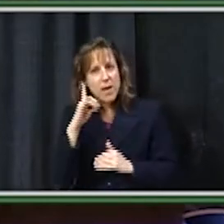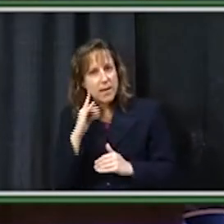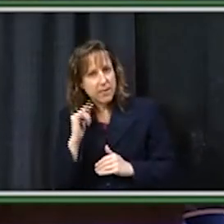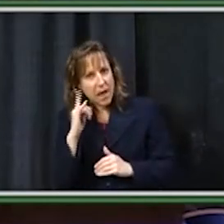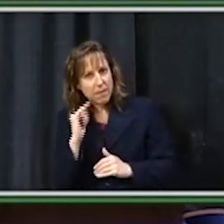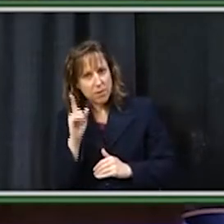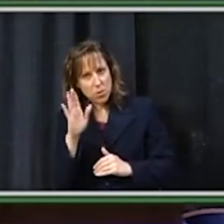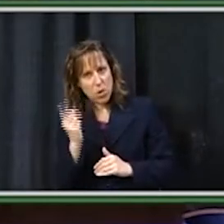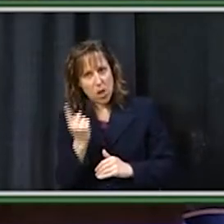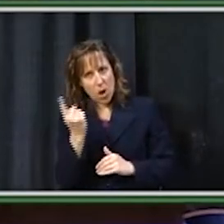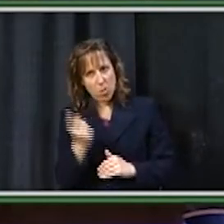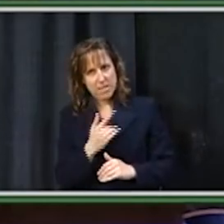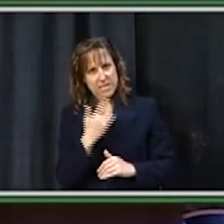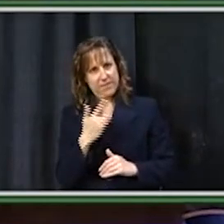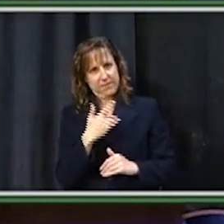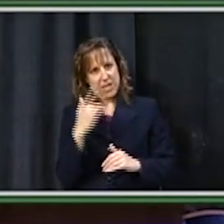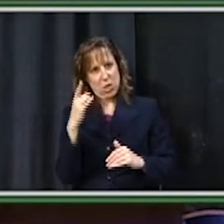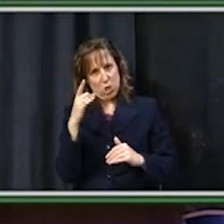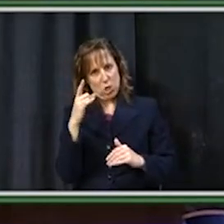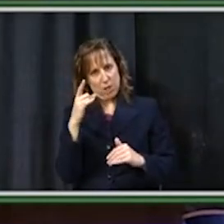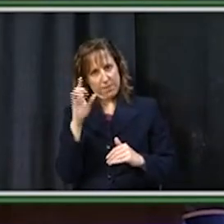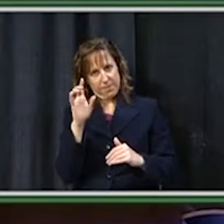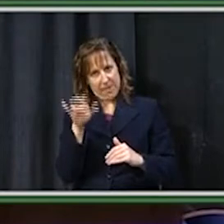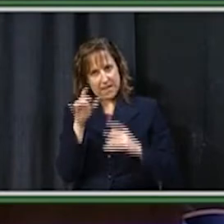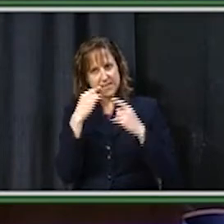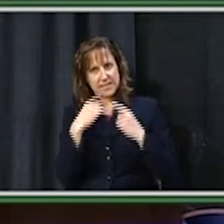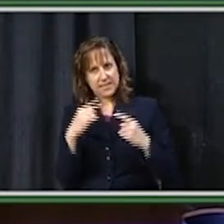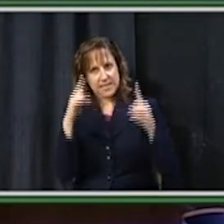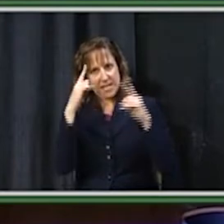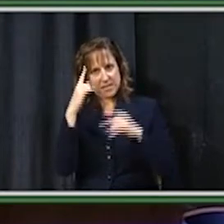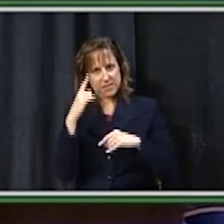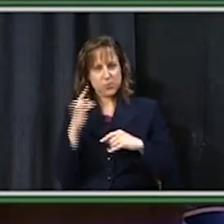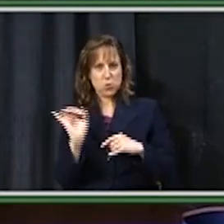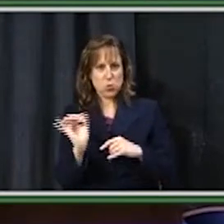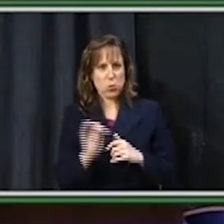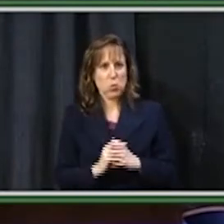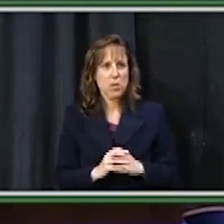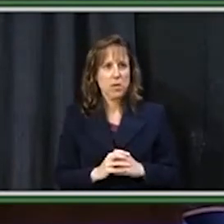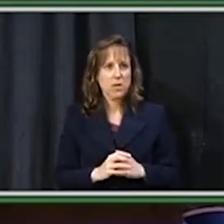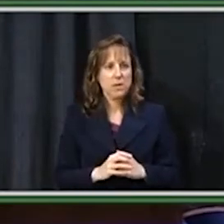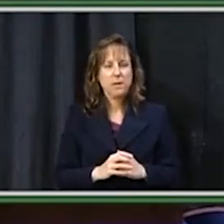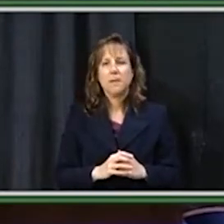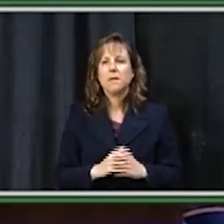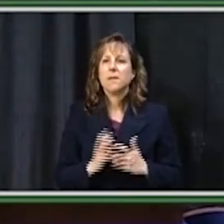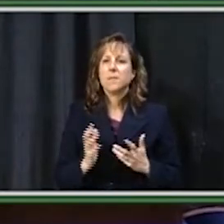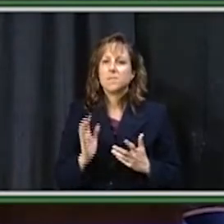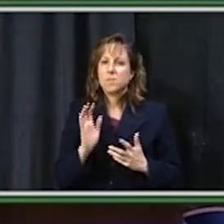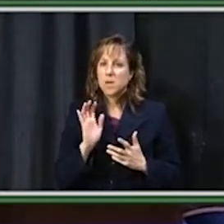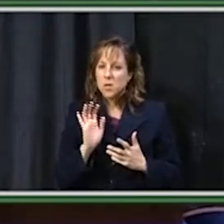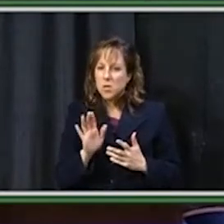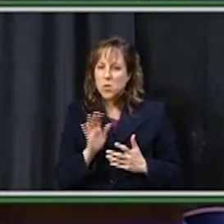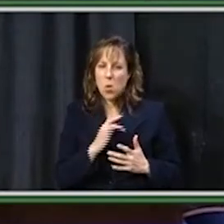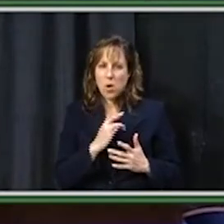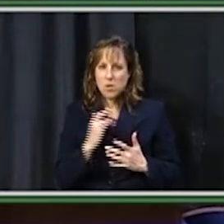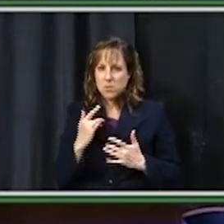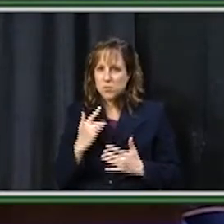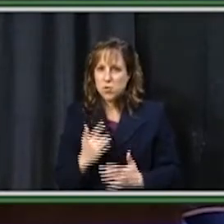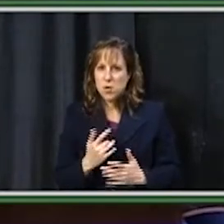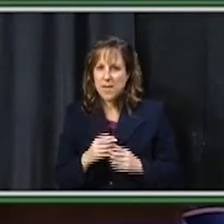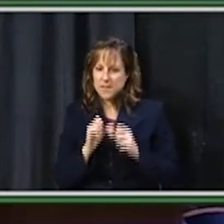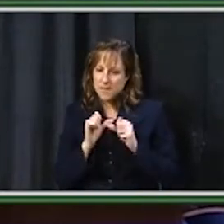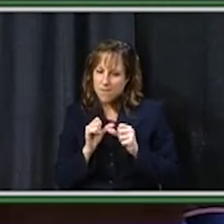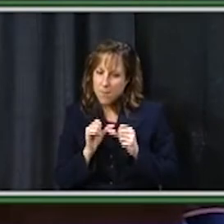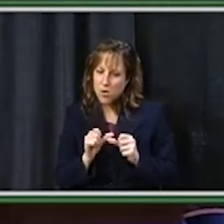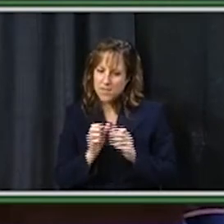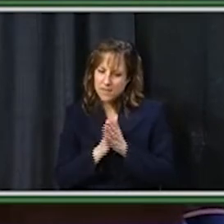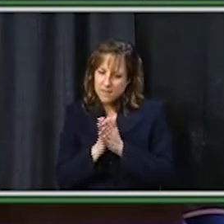will always see your graduation as a success as well. The traits of perseverance and determination